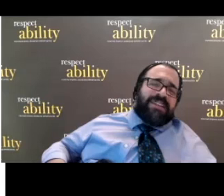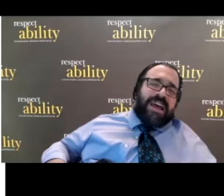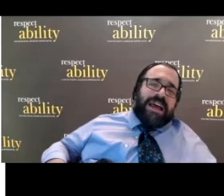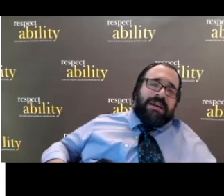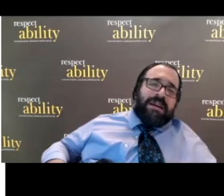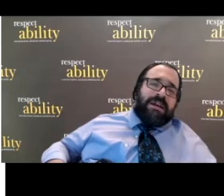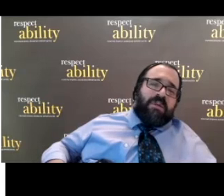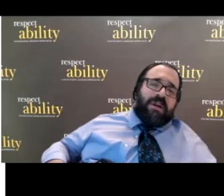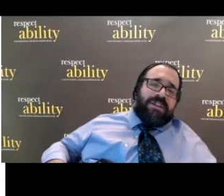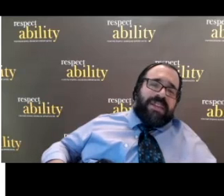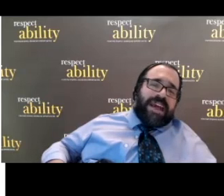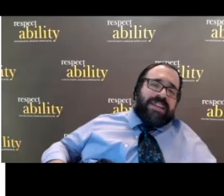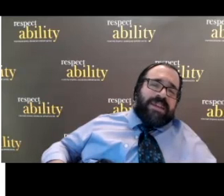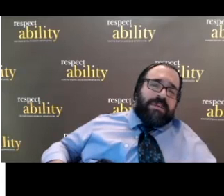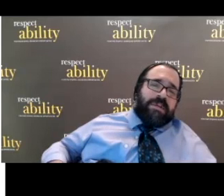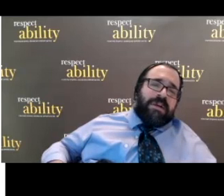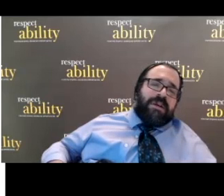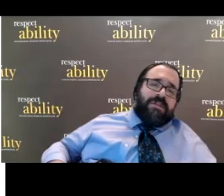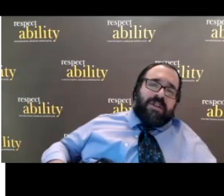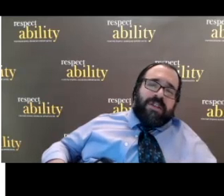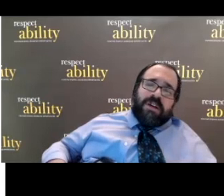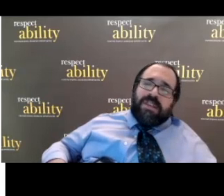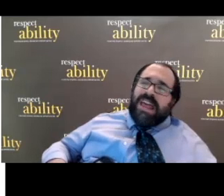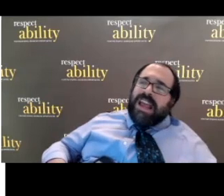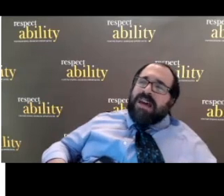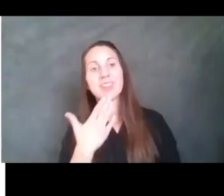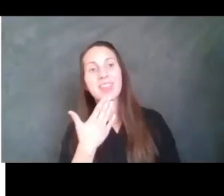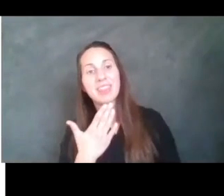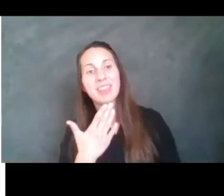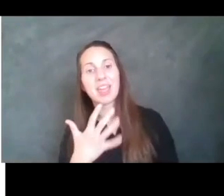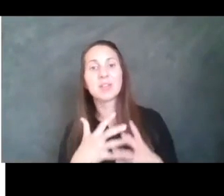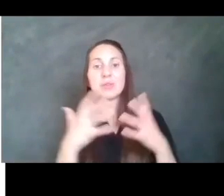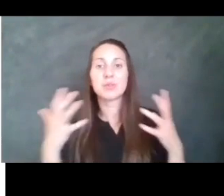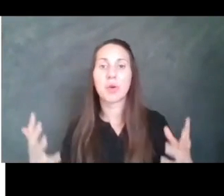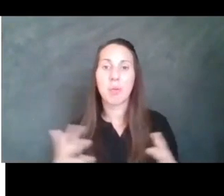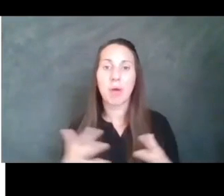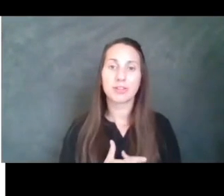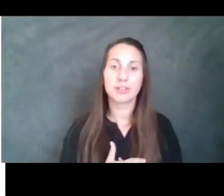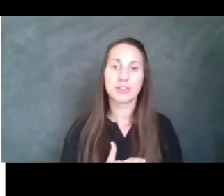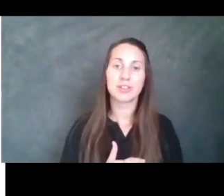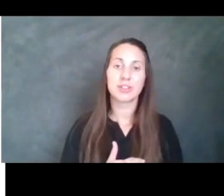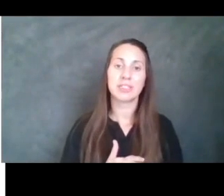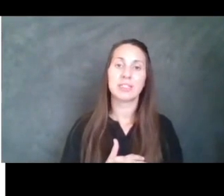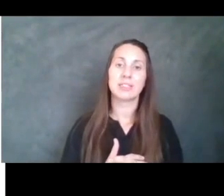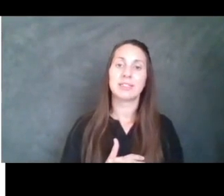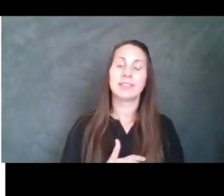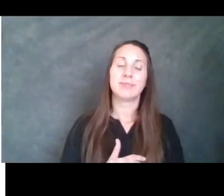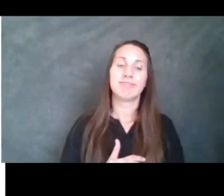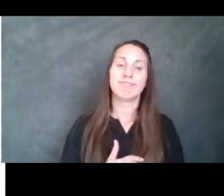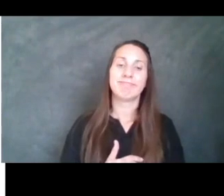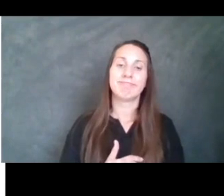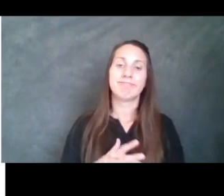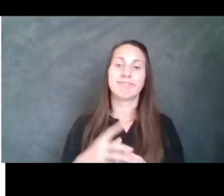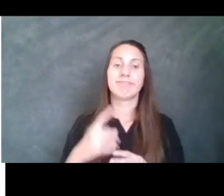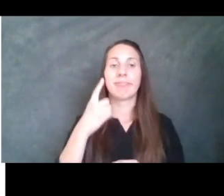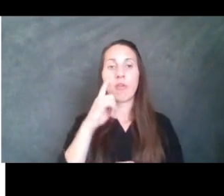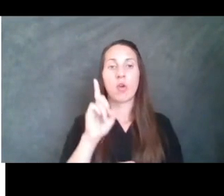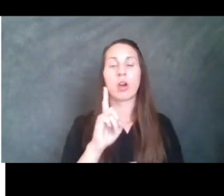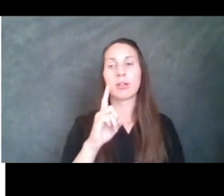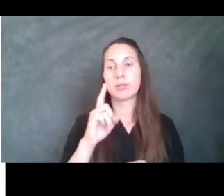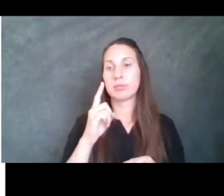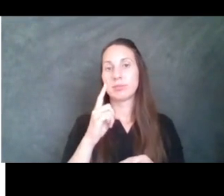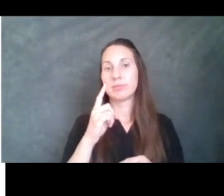panelists. I want to thank them for doing this. I want to thank everyone who's attended this or any of our